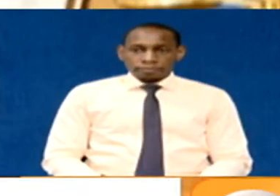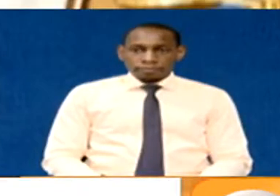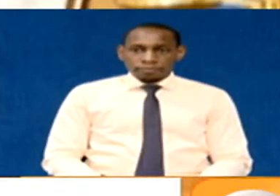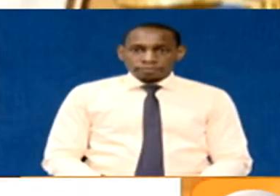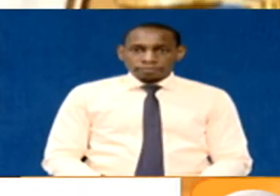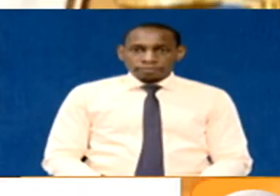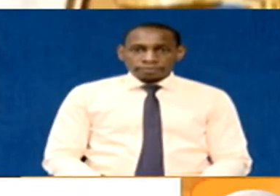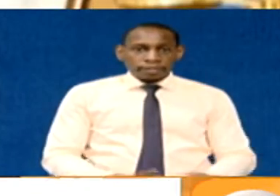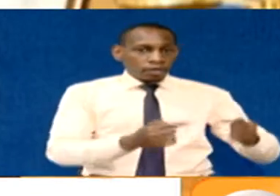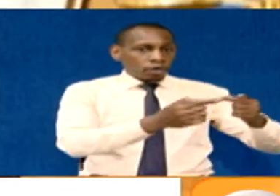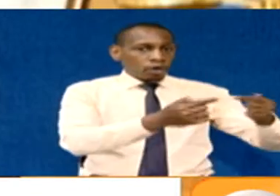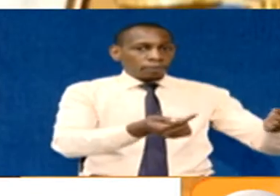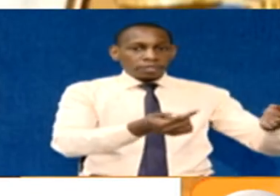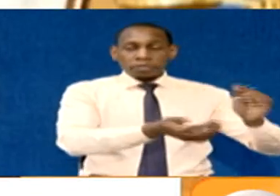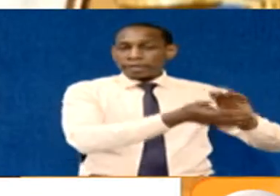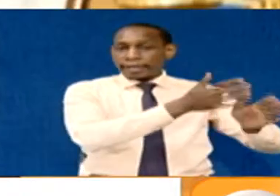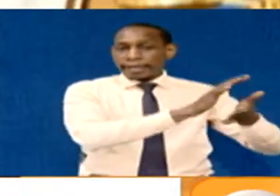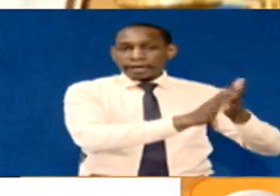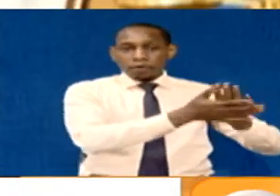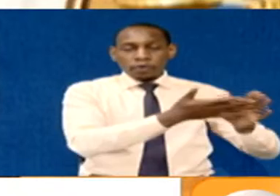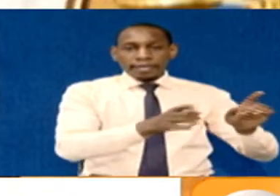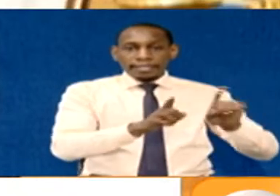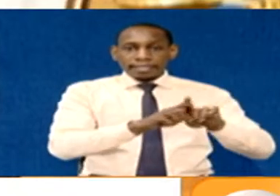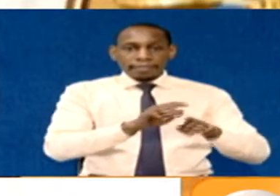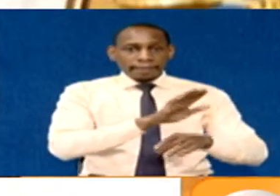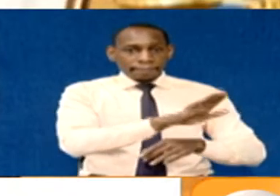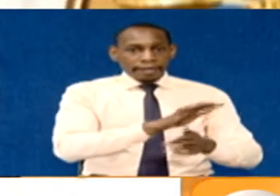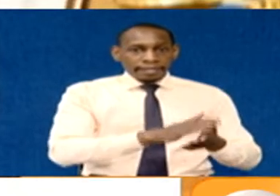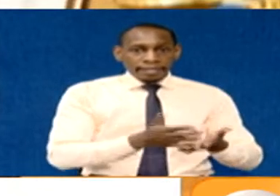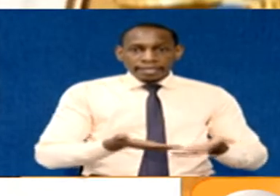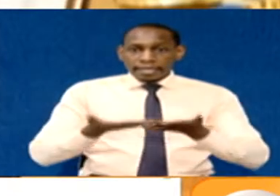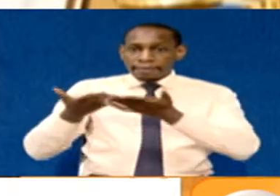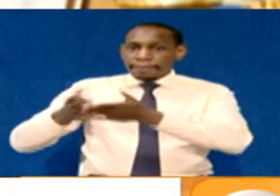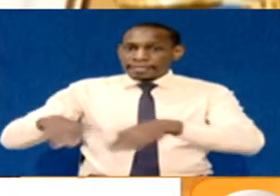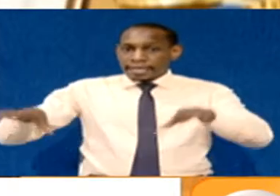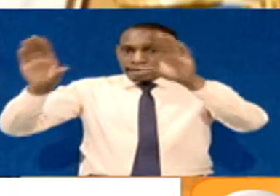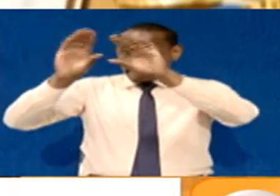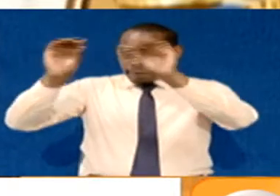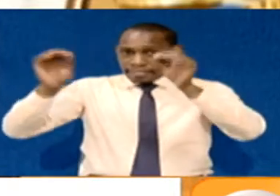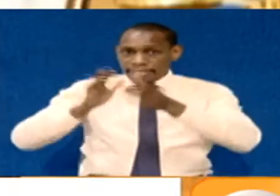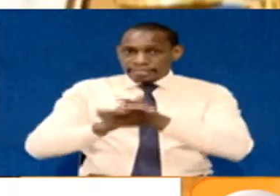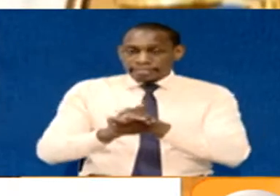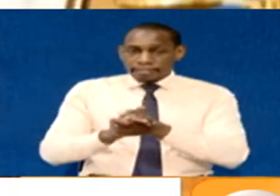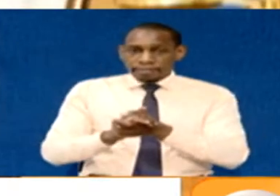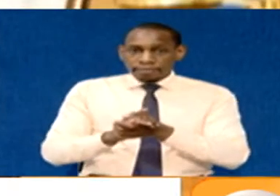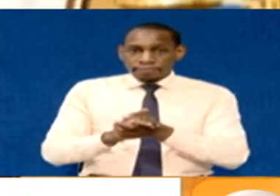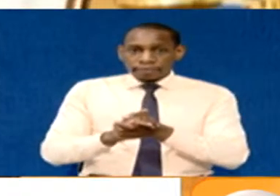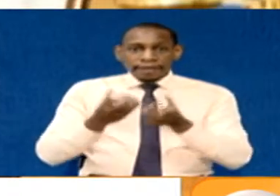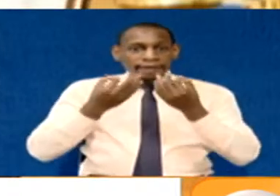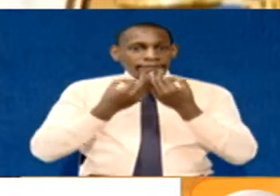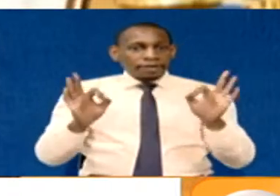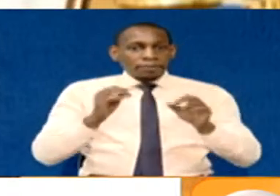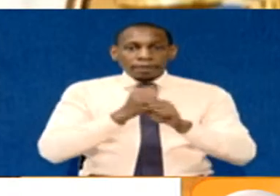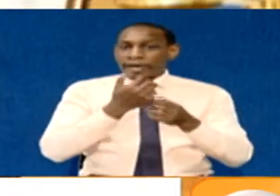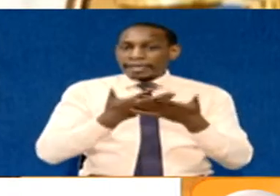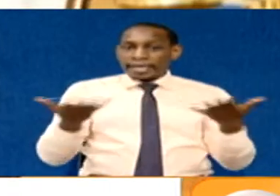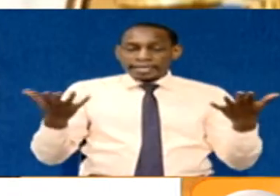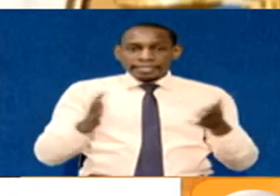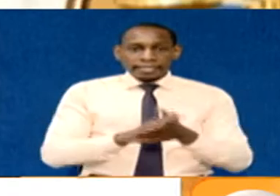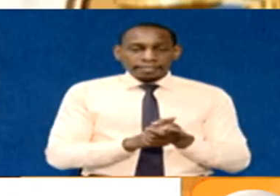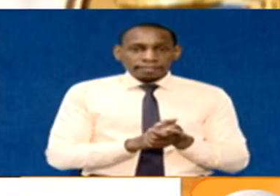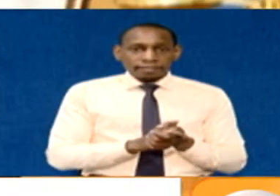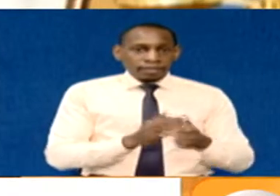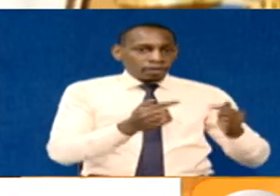The opposition has died, and that is what has given the president the audacity to do what he wants. The